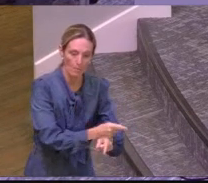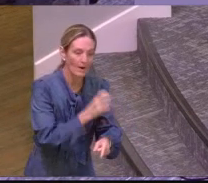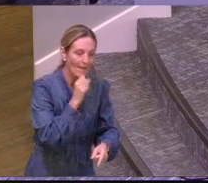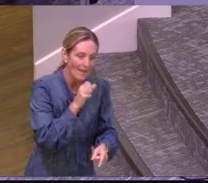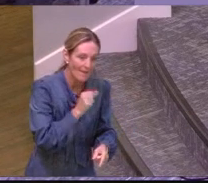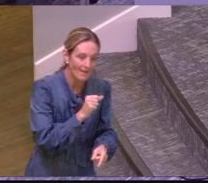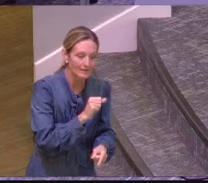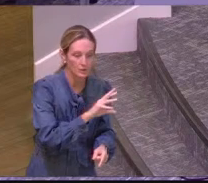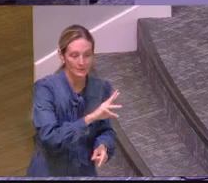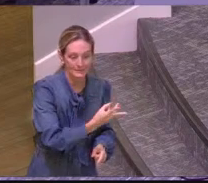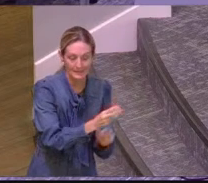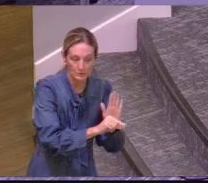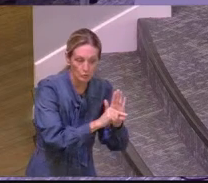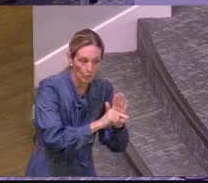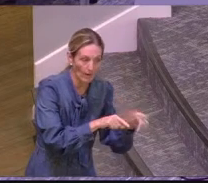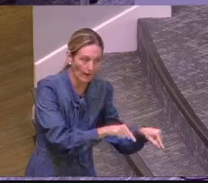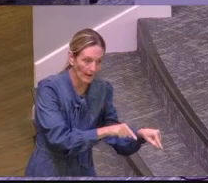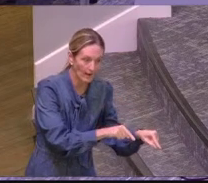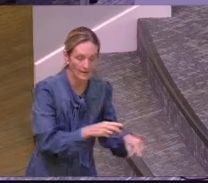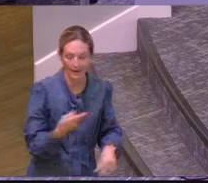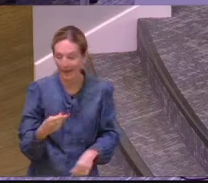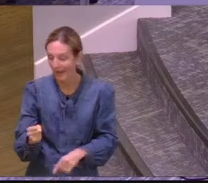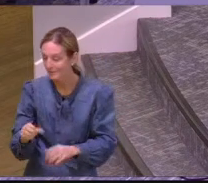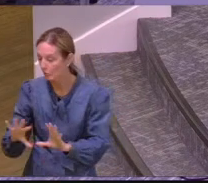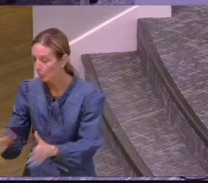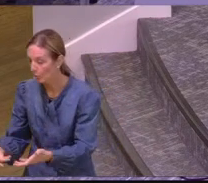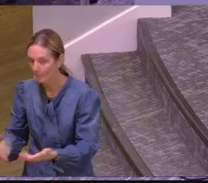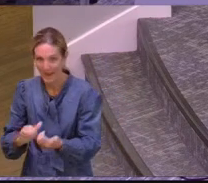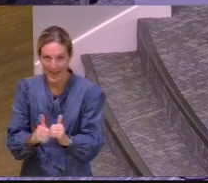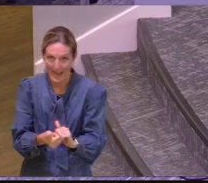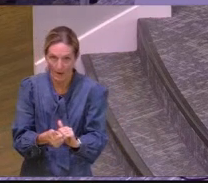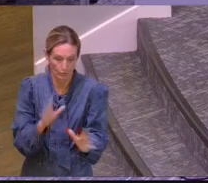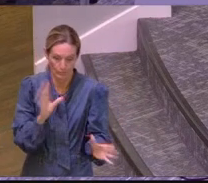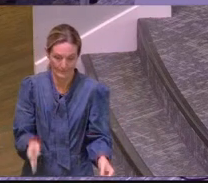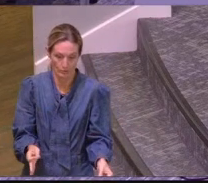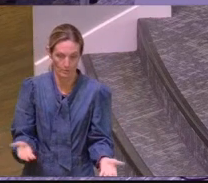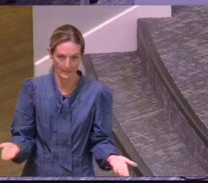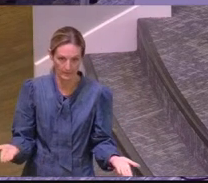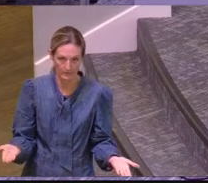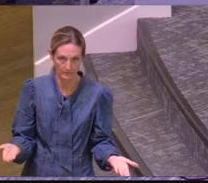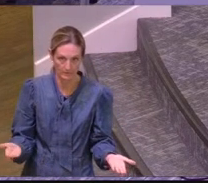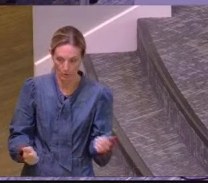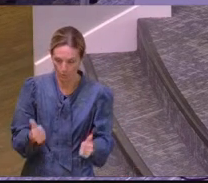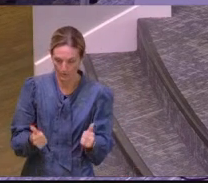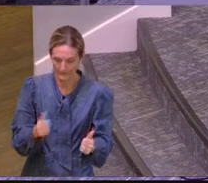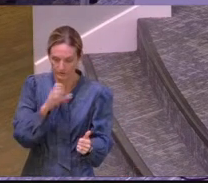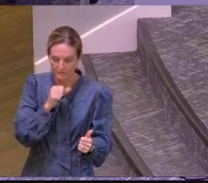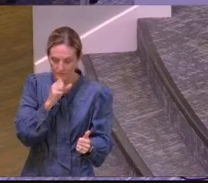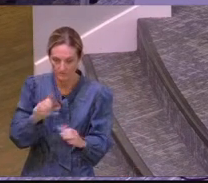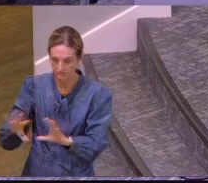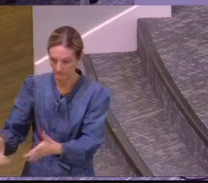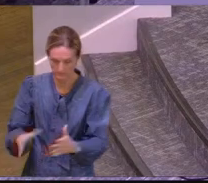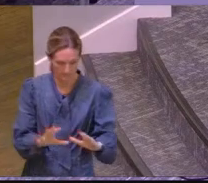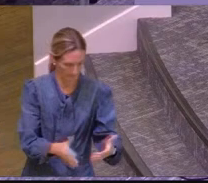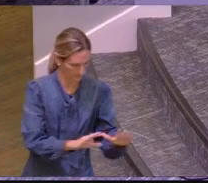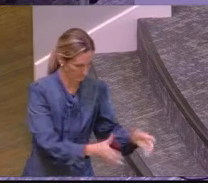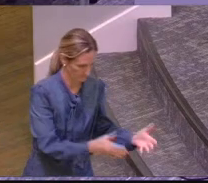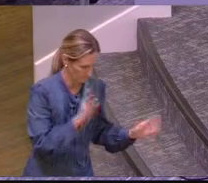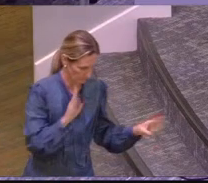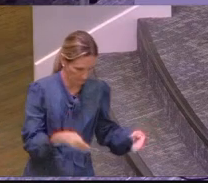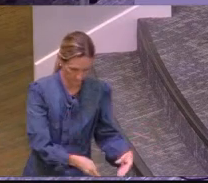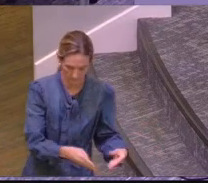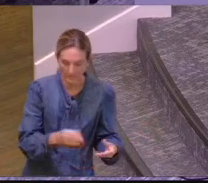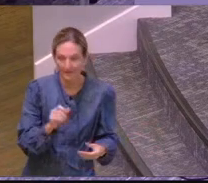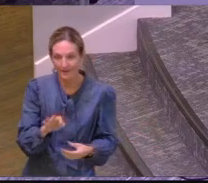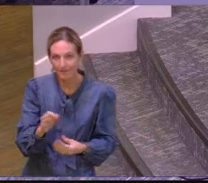sixth grade group? Do we do this with a high school group? How do we determine? You know, so if we look at a magnet, it would be through more of an